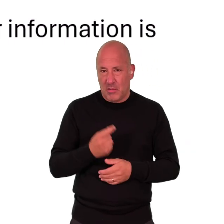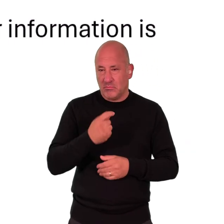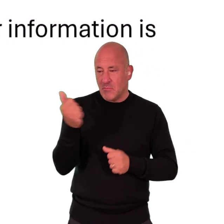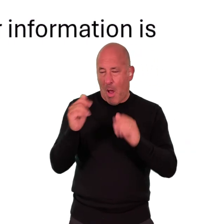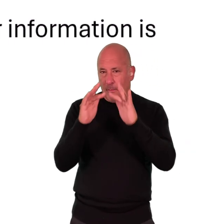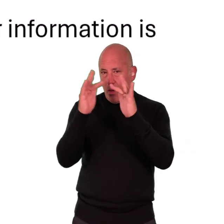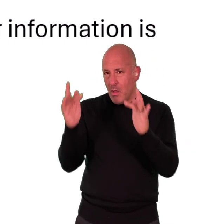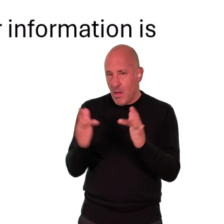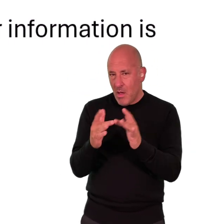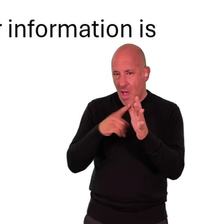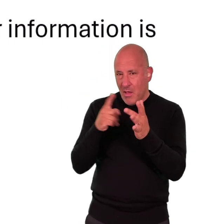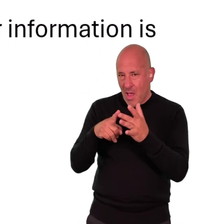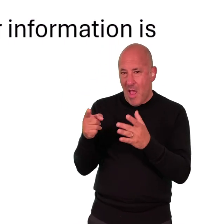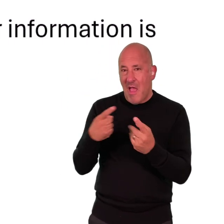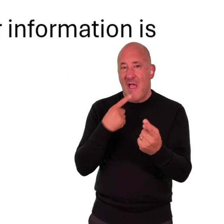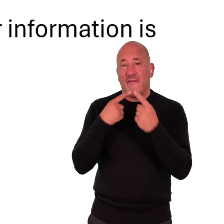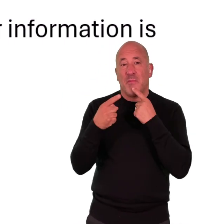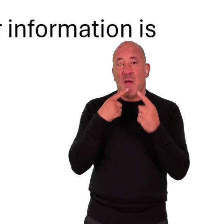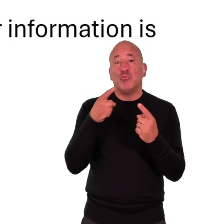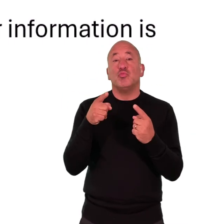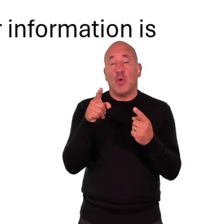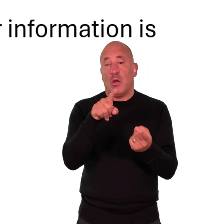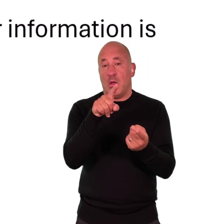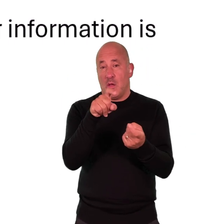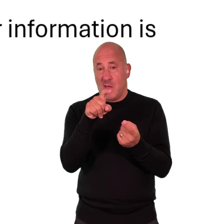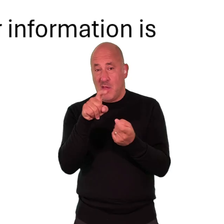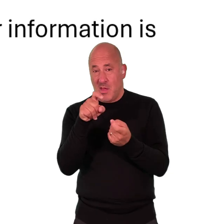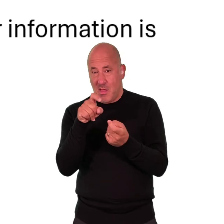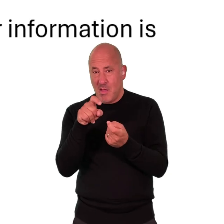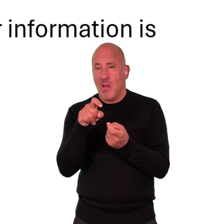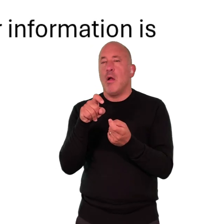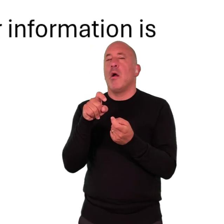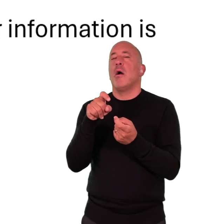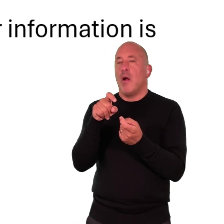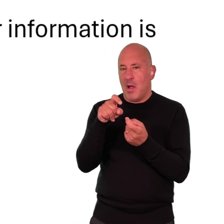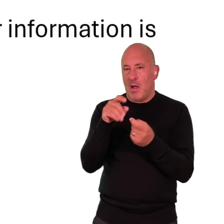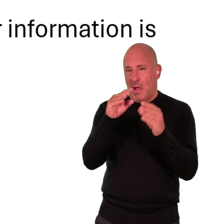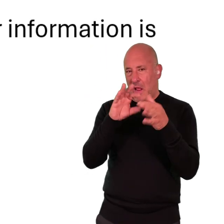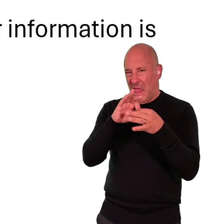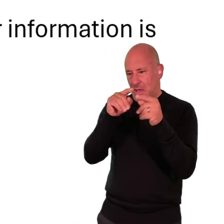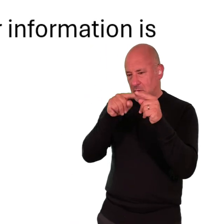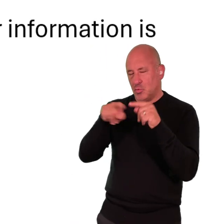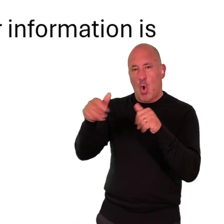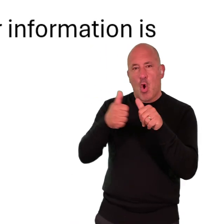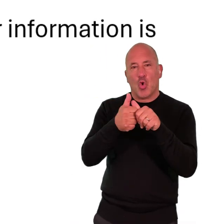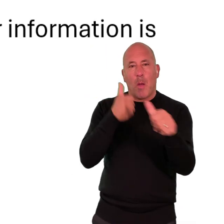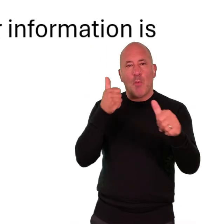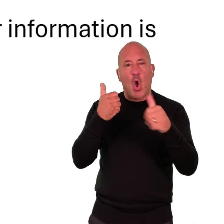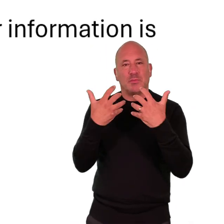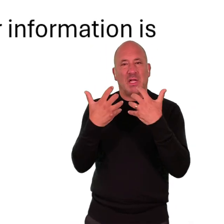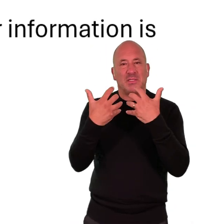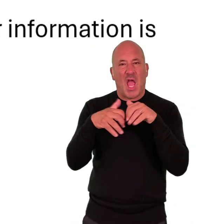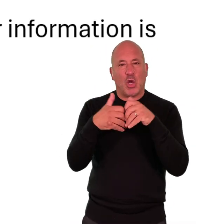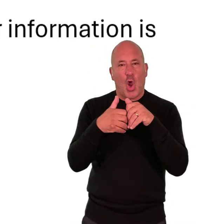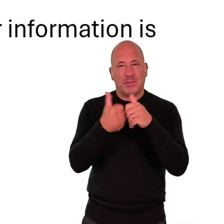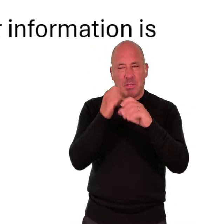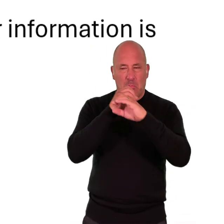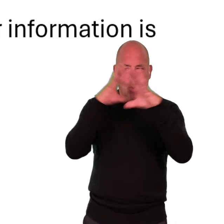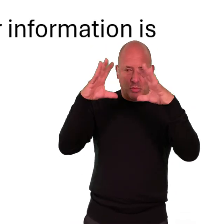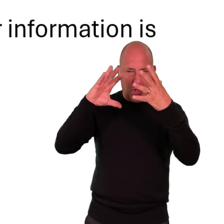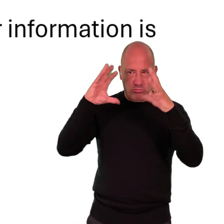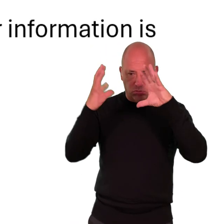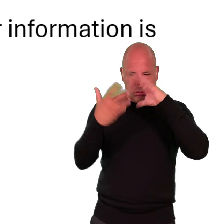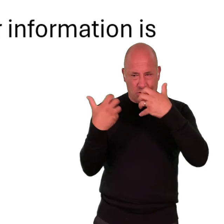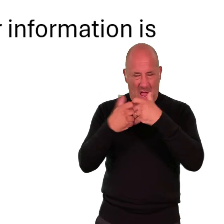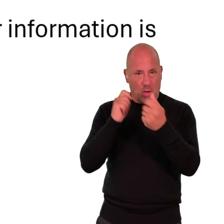use information to train commercial technology companies' models. You can find out how your data is used by reading